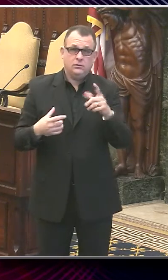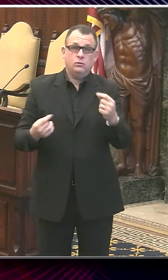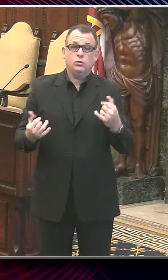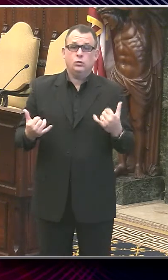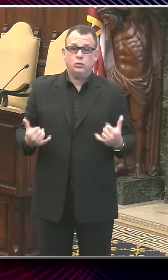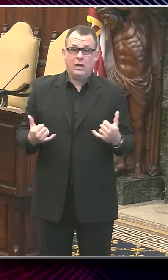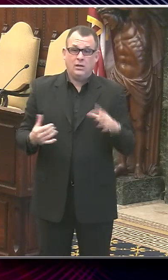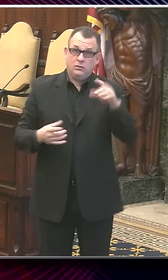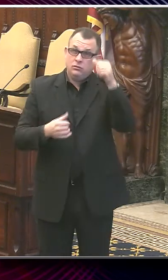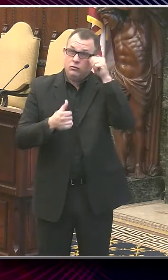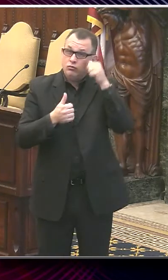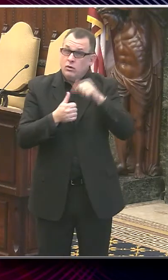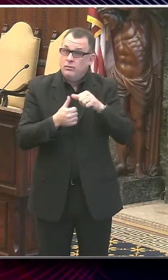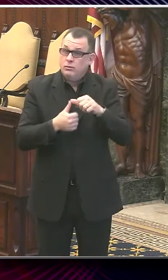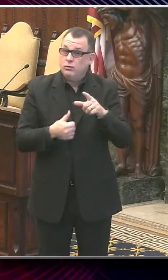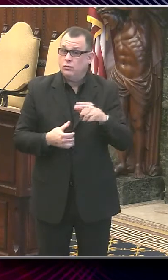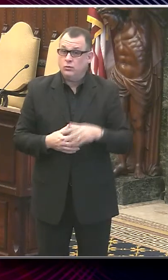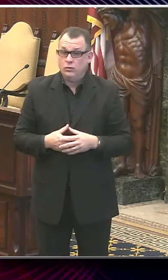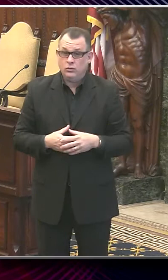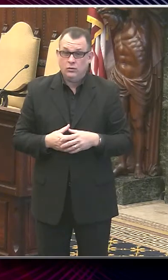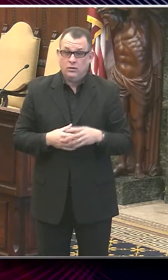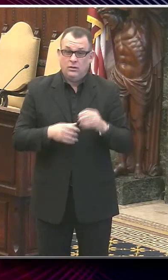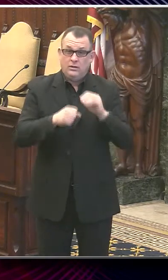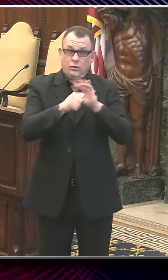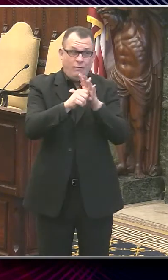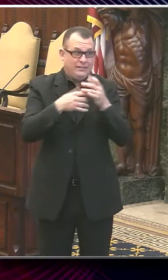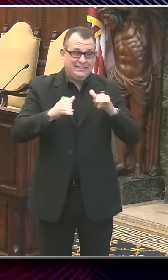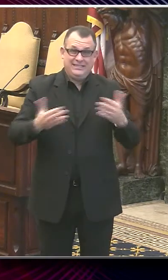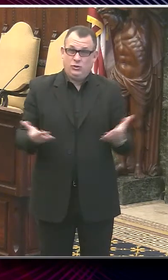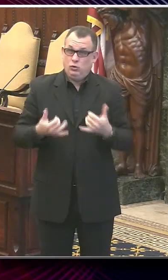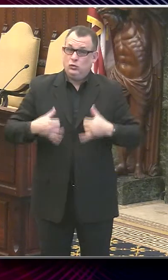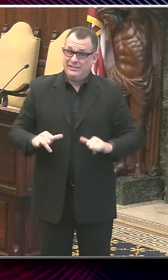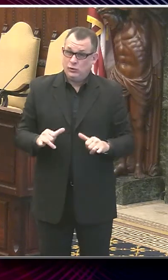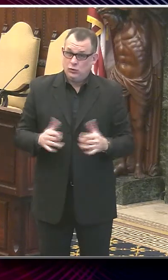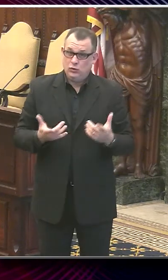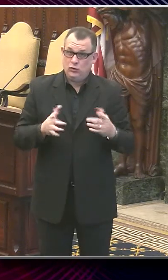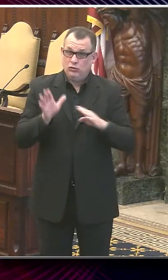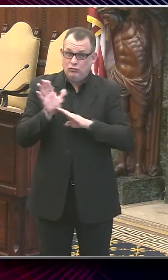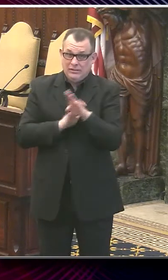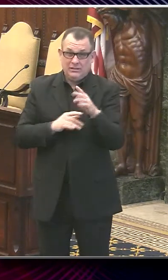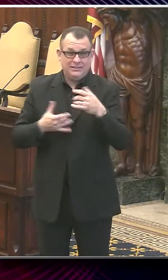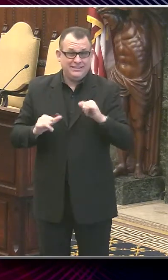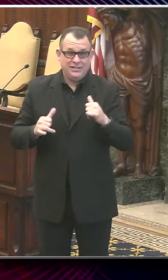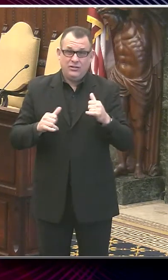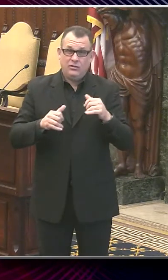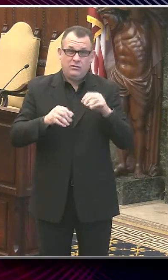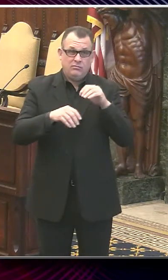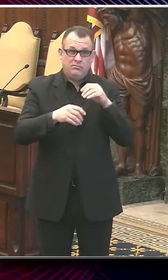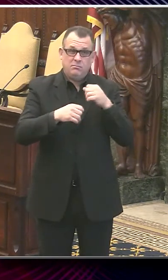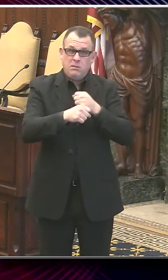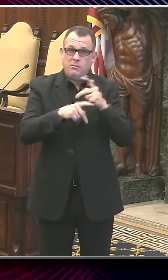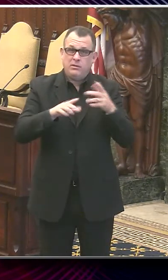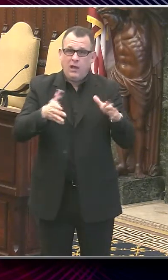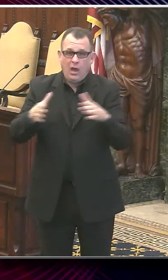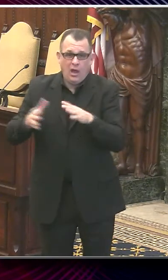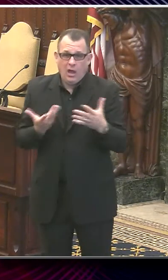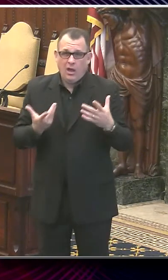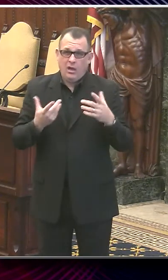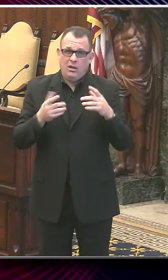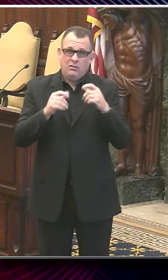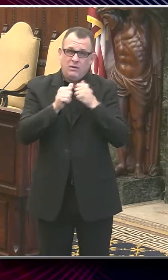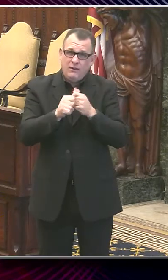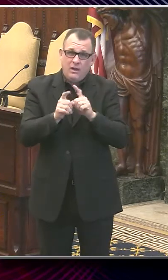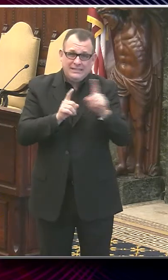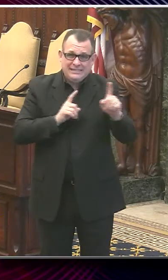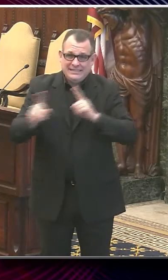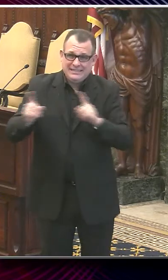remember that the epidemic is still here, it's still growing, and it's still deadly. Everyone should wear a mask, keep their distance, and avoid being around